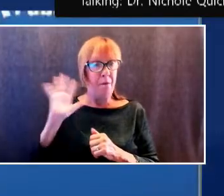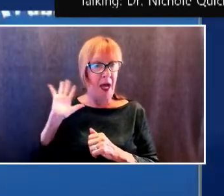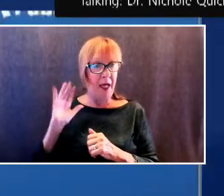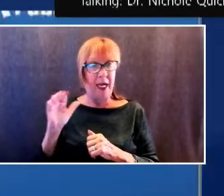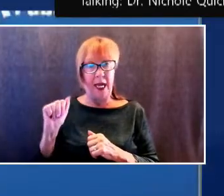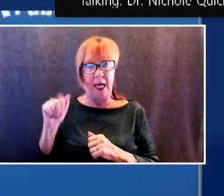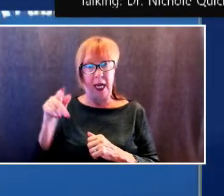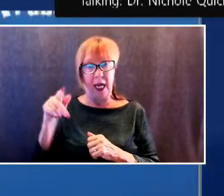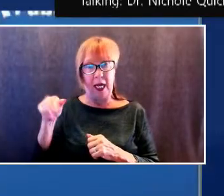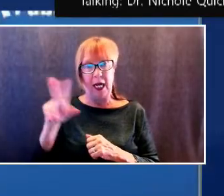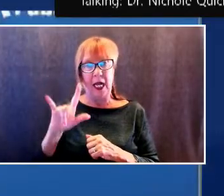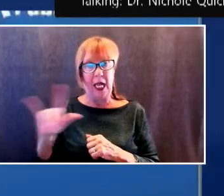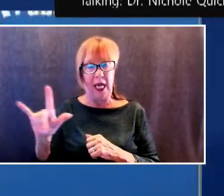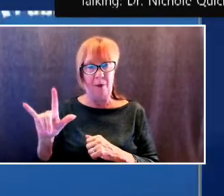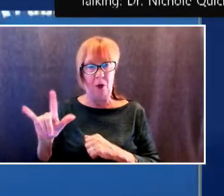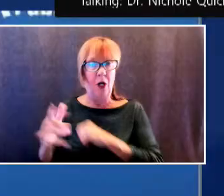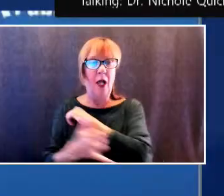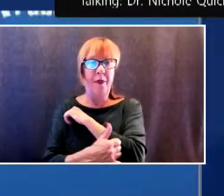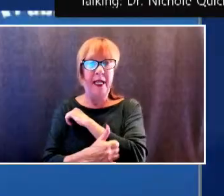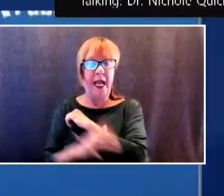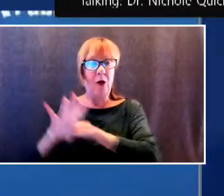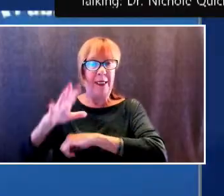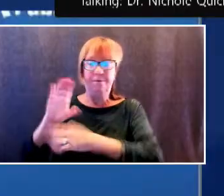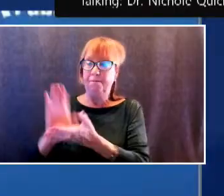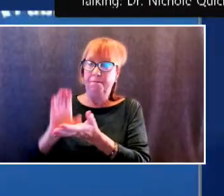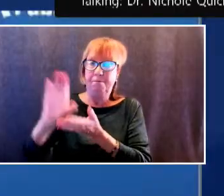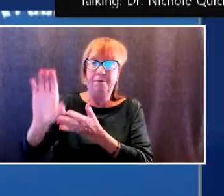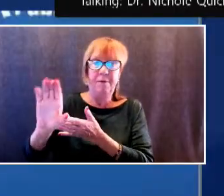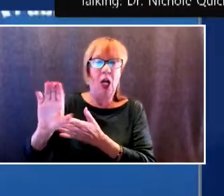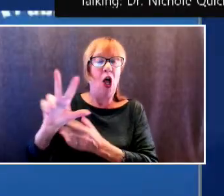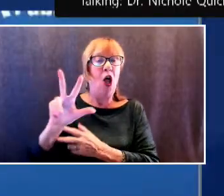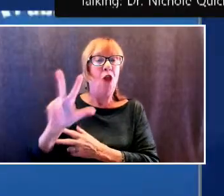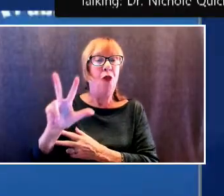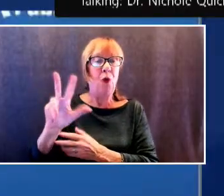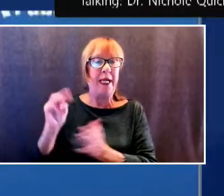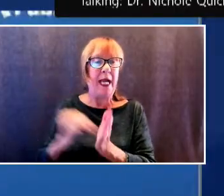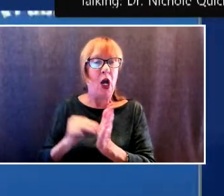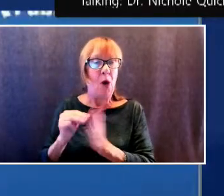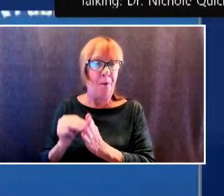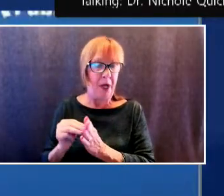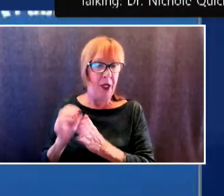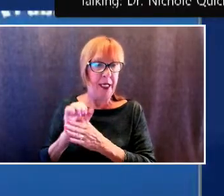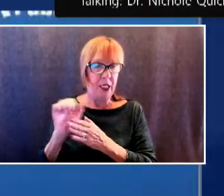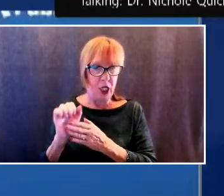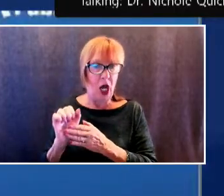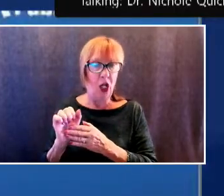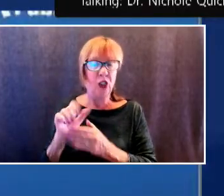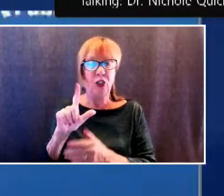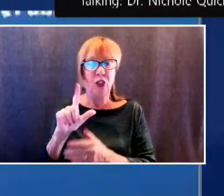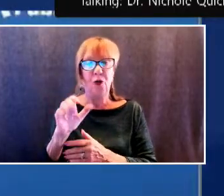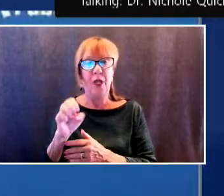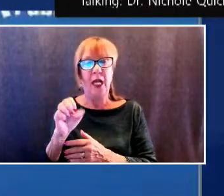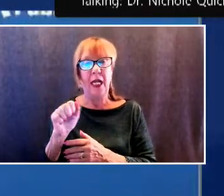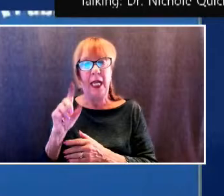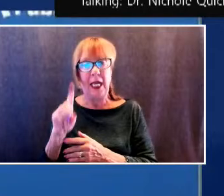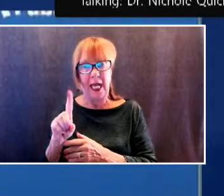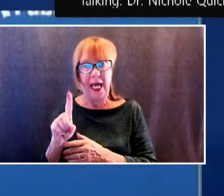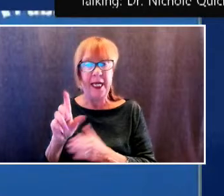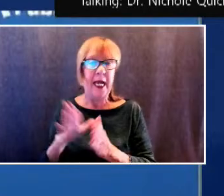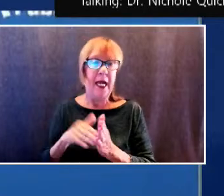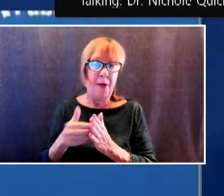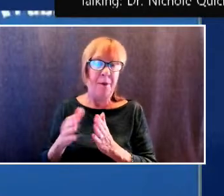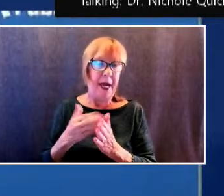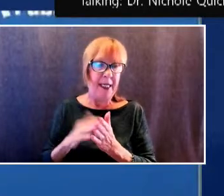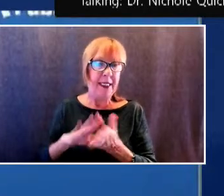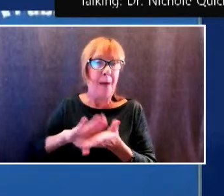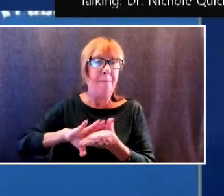has delegated up to $3 million from the county's lead paint hazard mitigation program to offer this large-scale